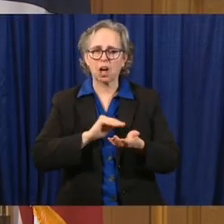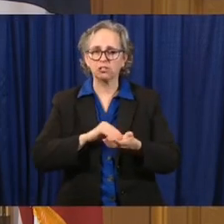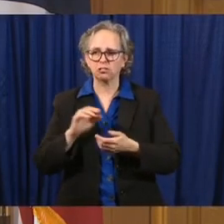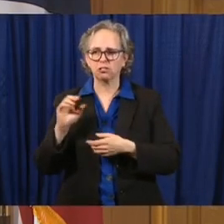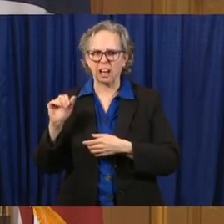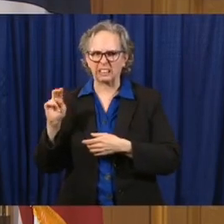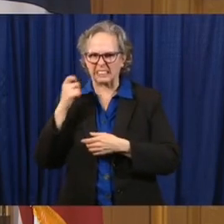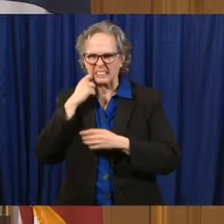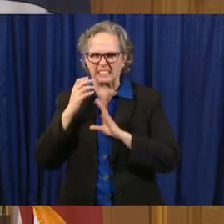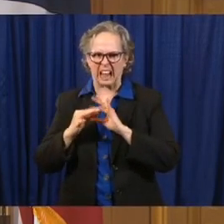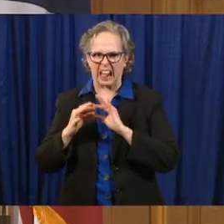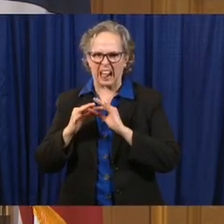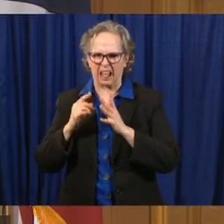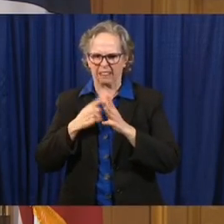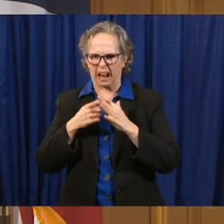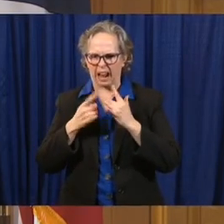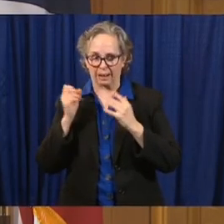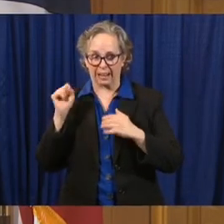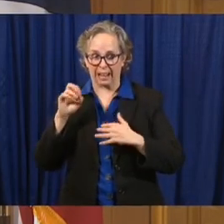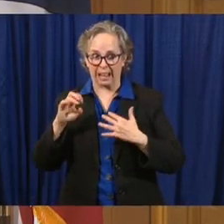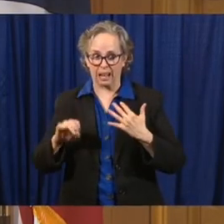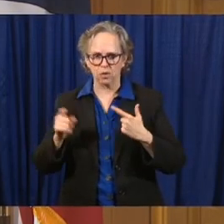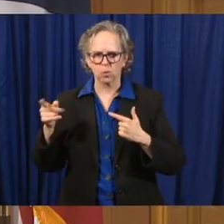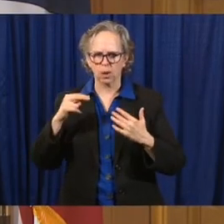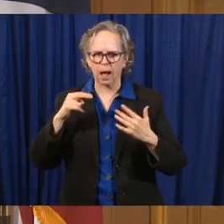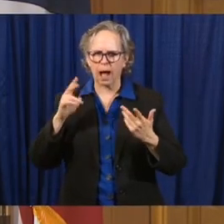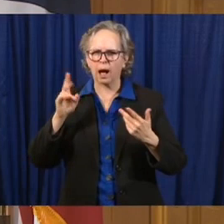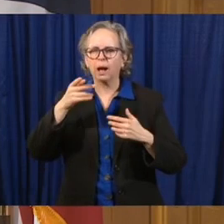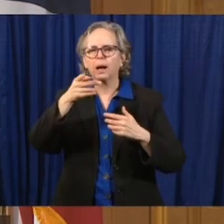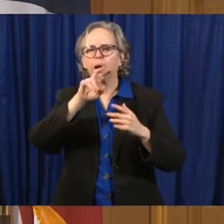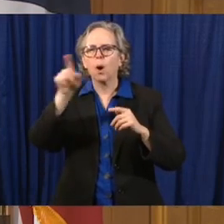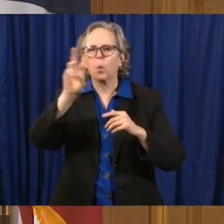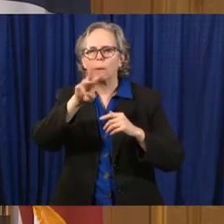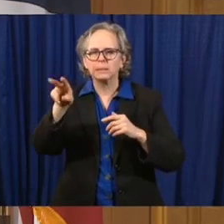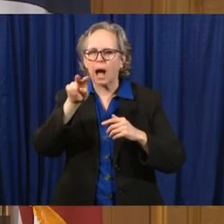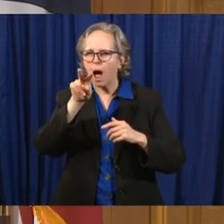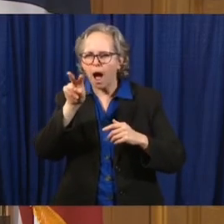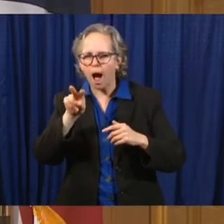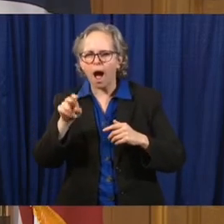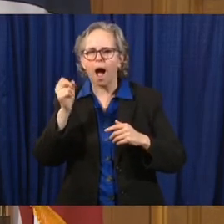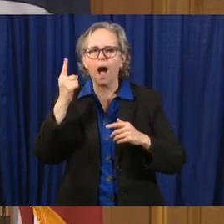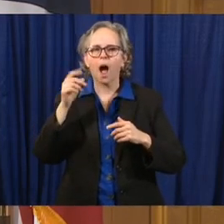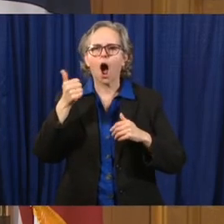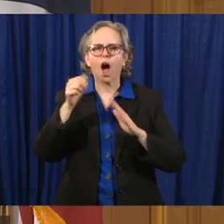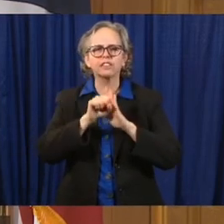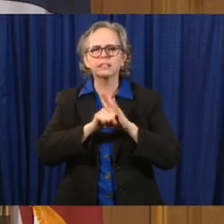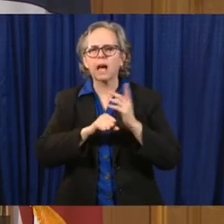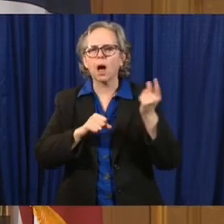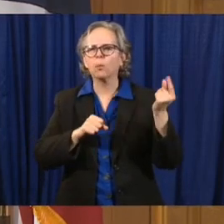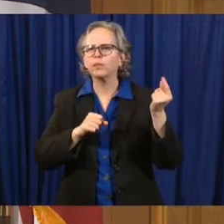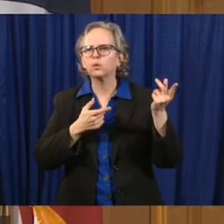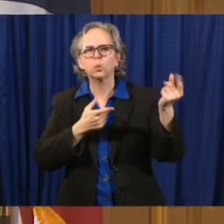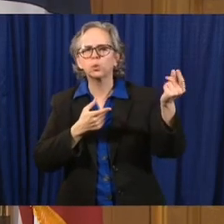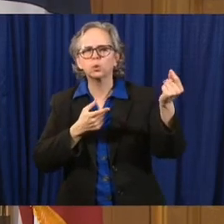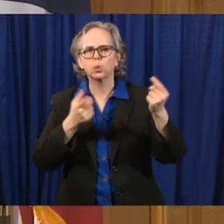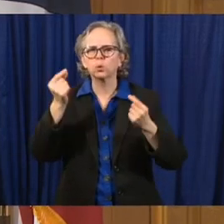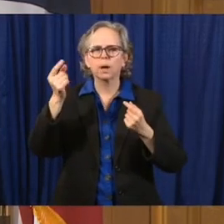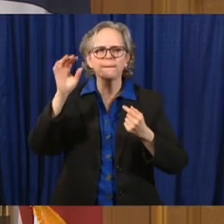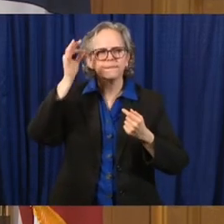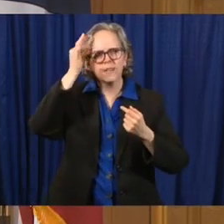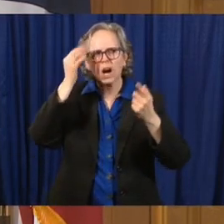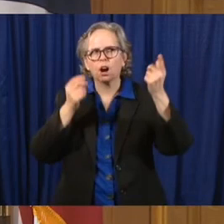Every state is unique. So, and I think what you're starting